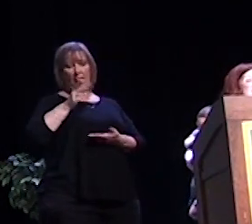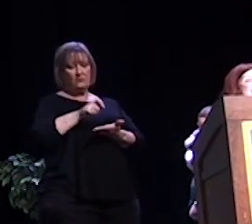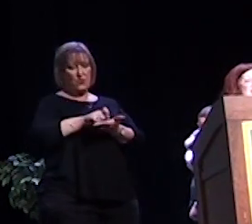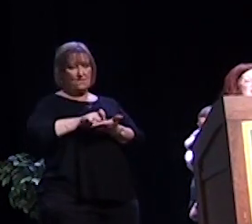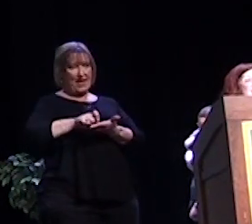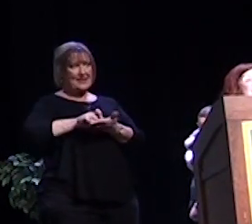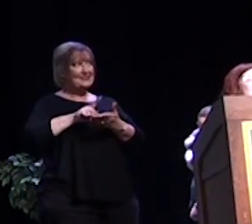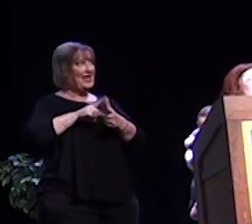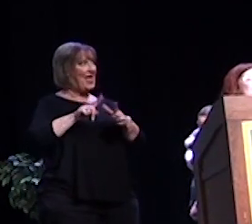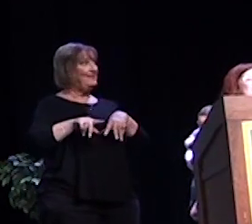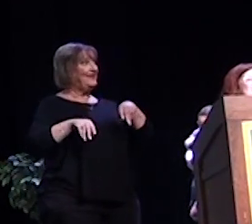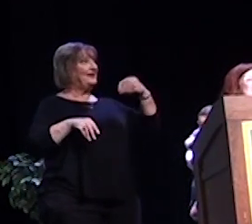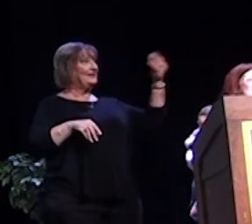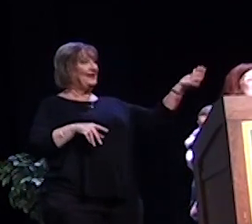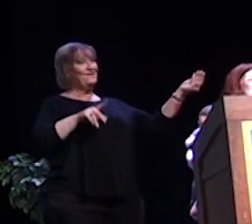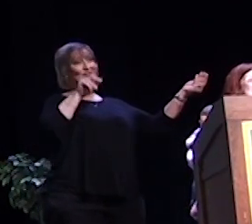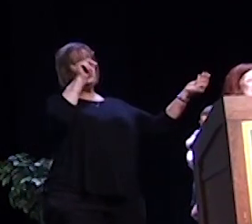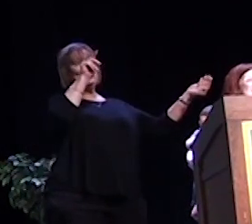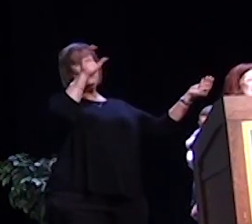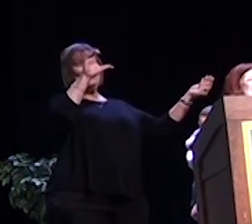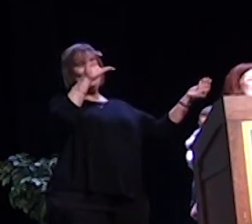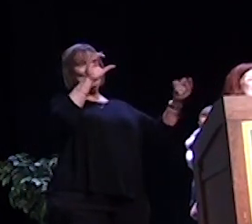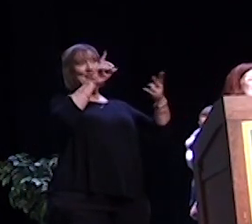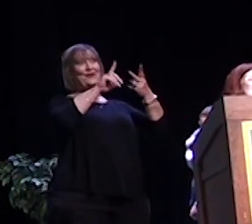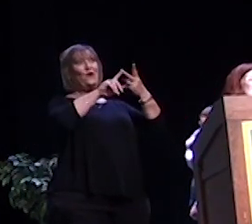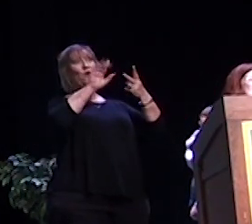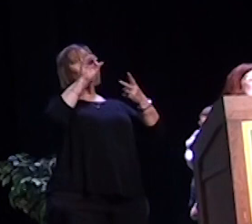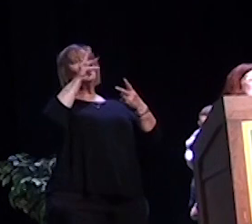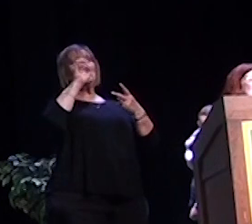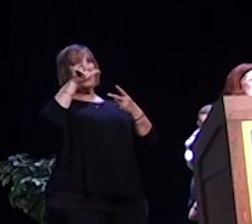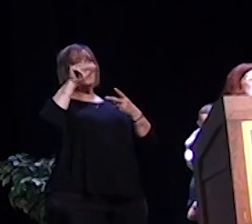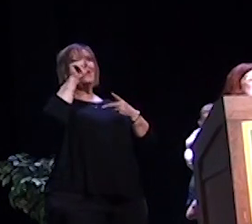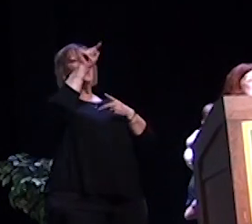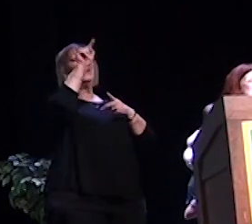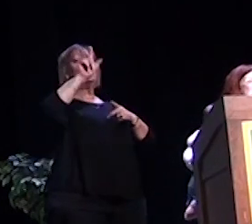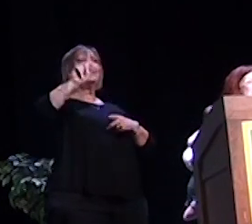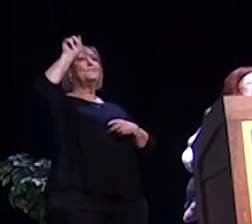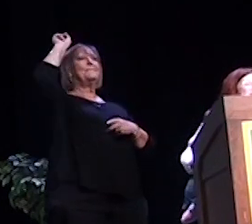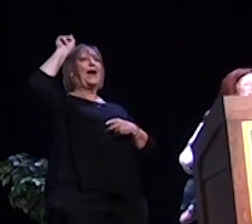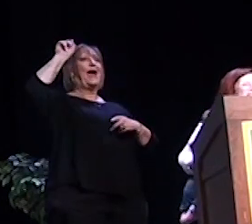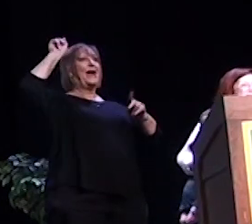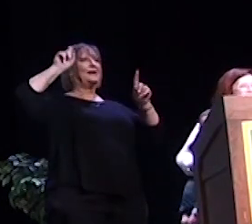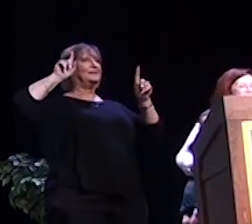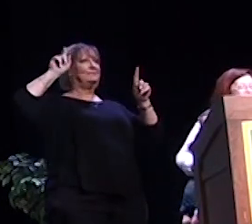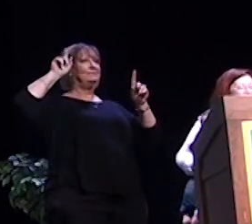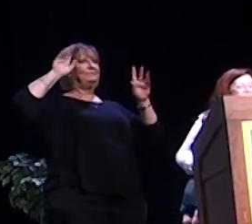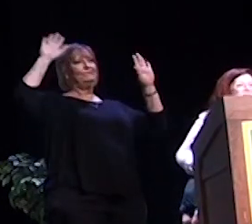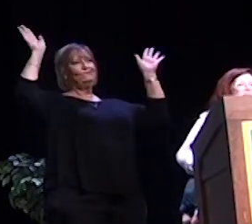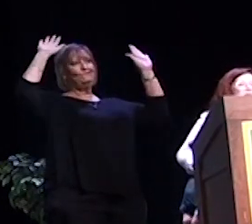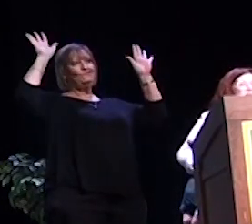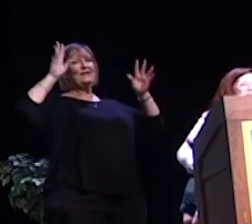it to TC or Cheryl. They're raising their hands in the back row. Thank you.